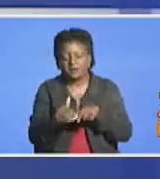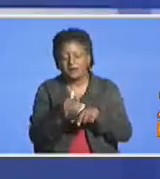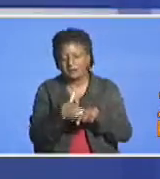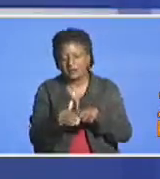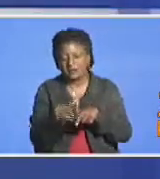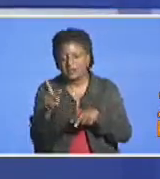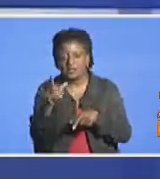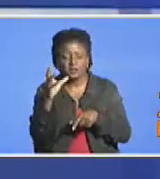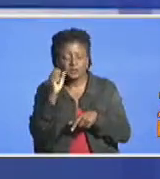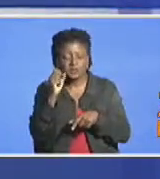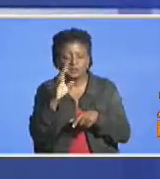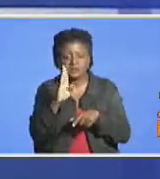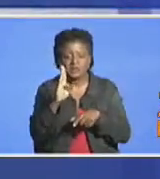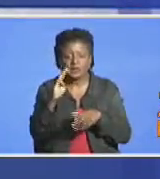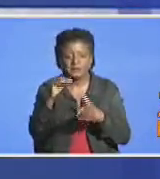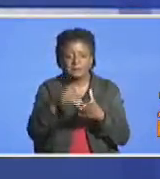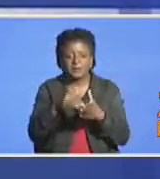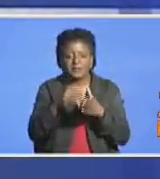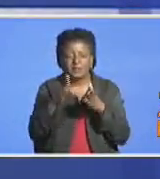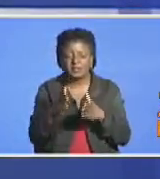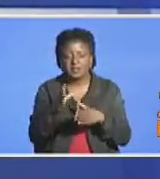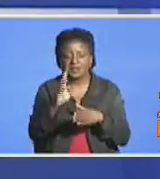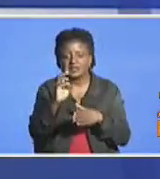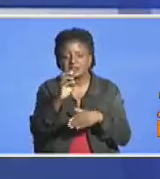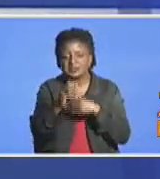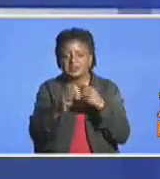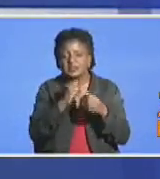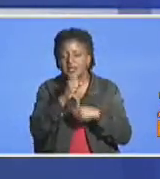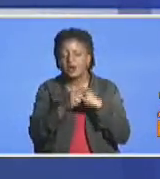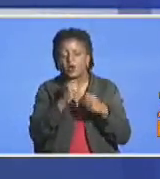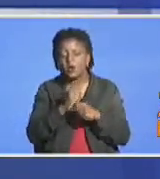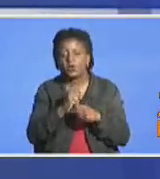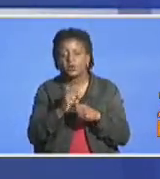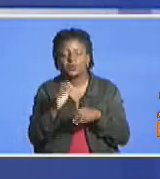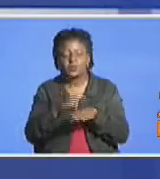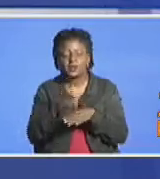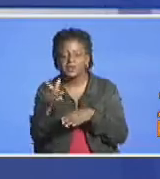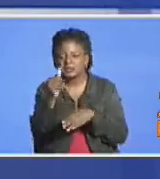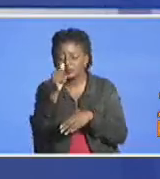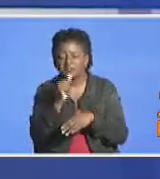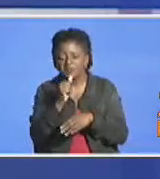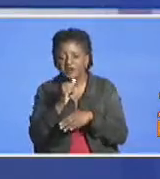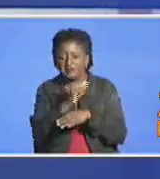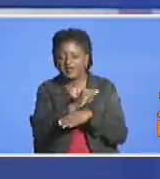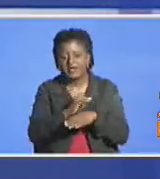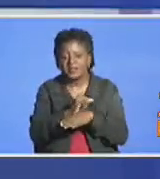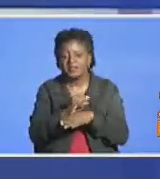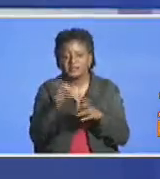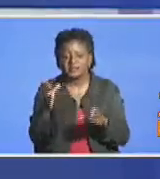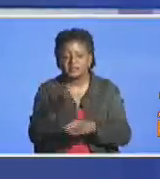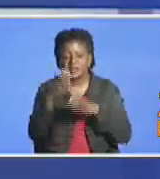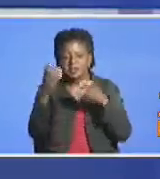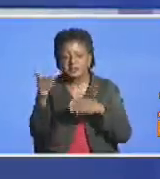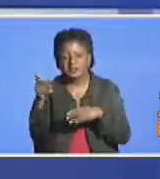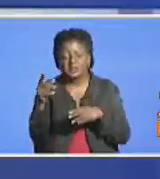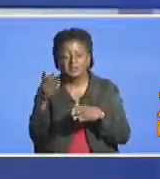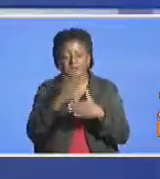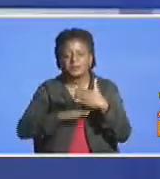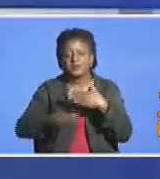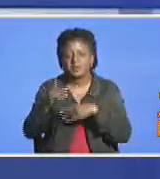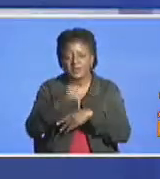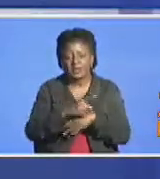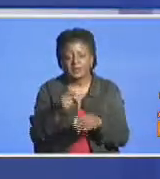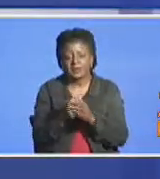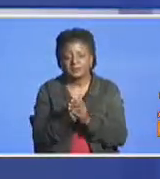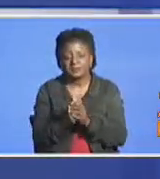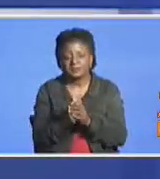billionaire, 60-year-old Klein was on his private island in the Abacos to celebrate his July 5th birthday.